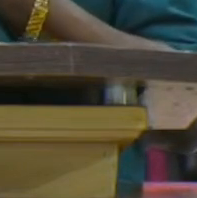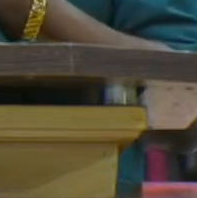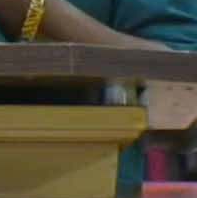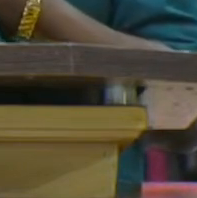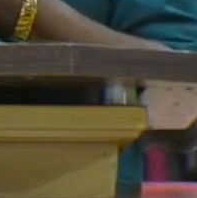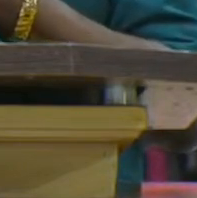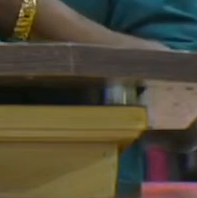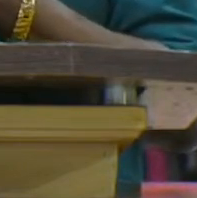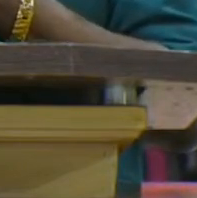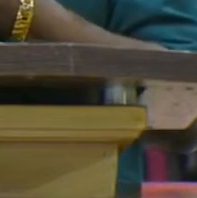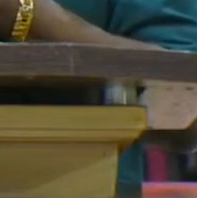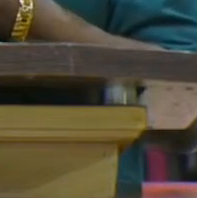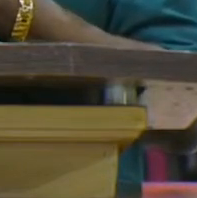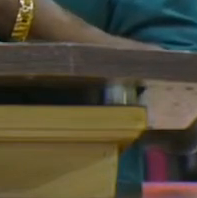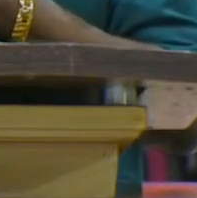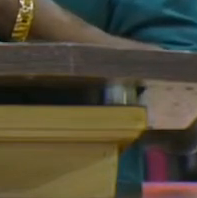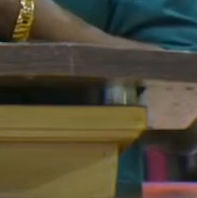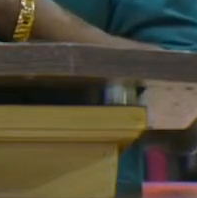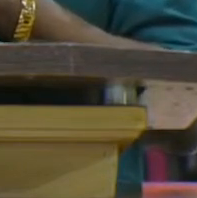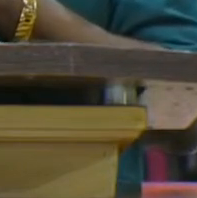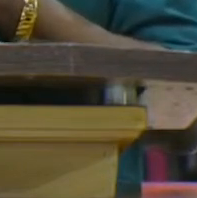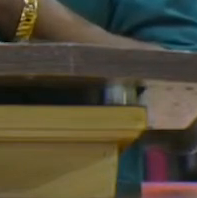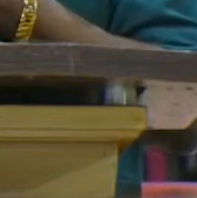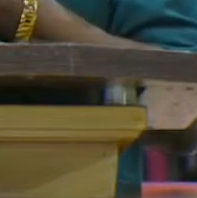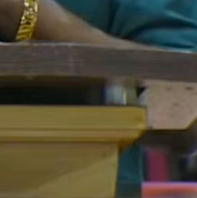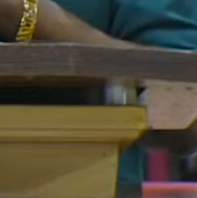Because we are waiting for you. Your